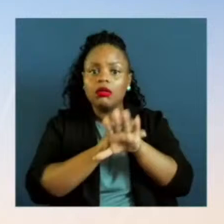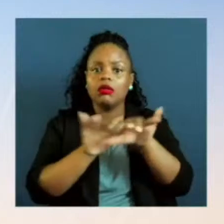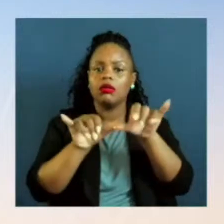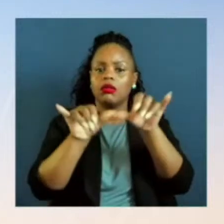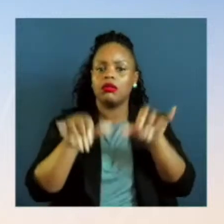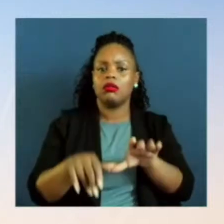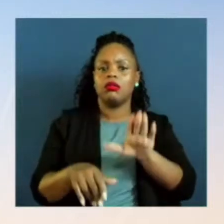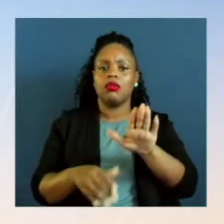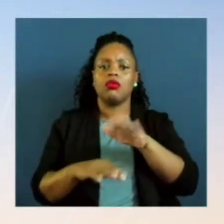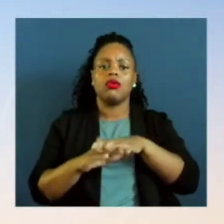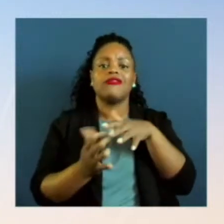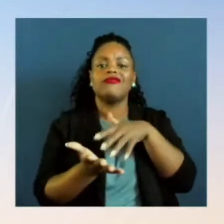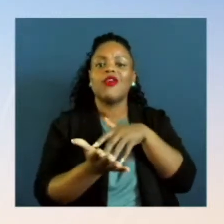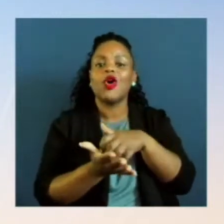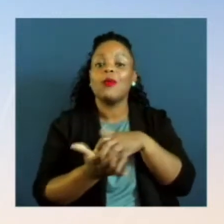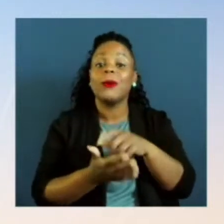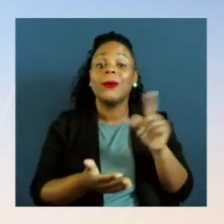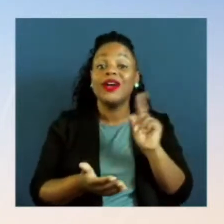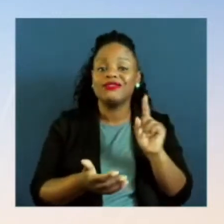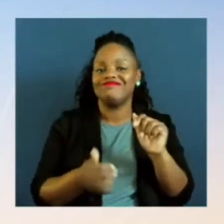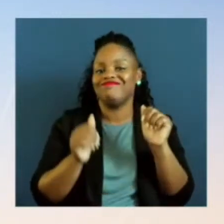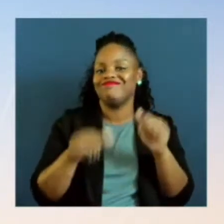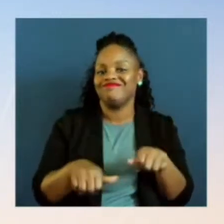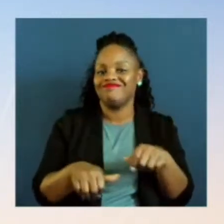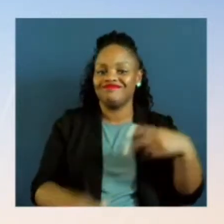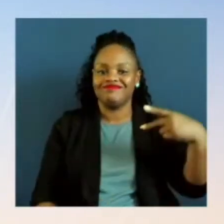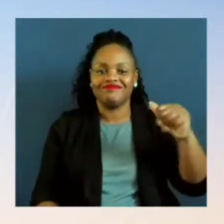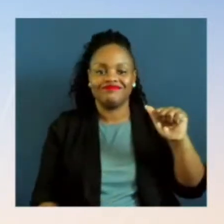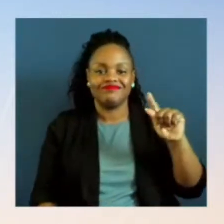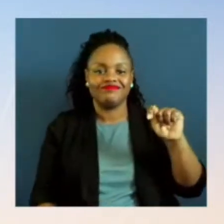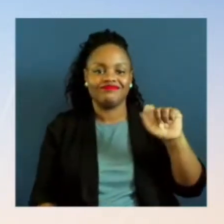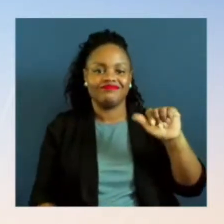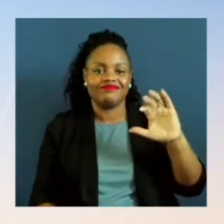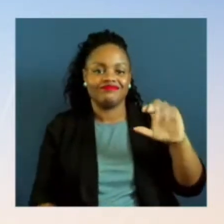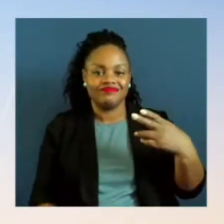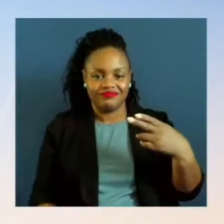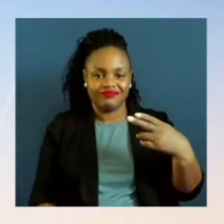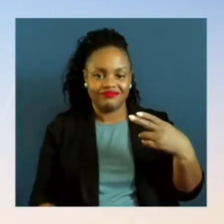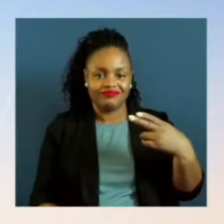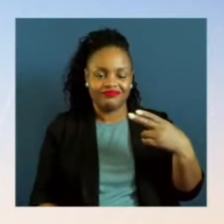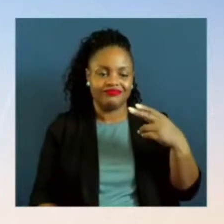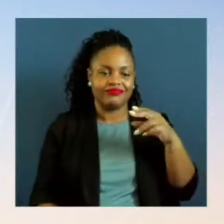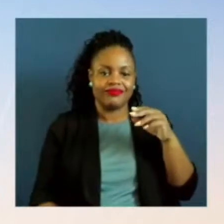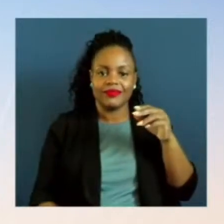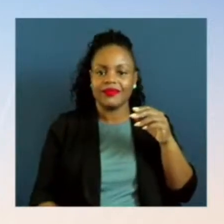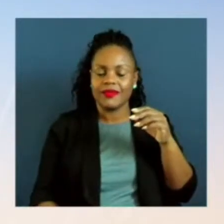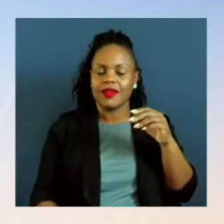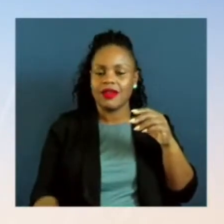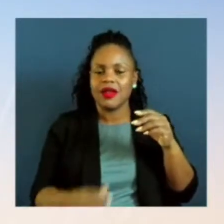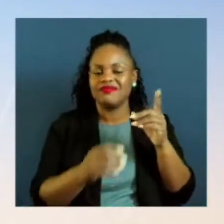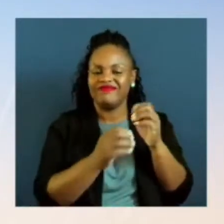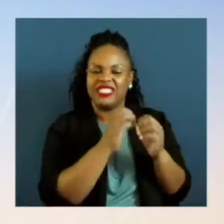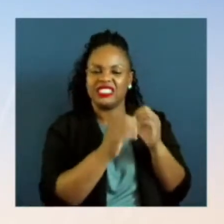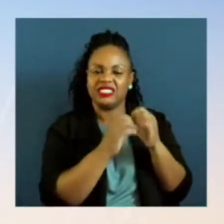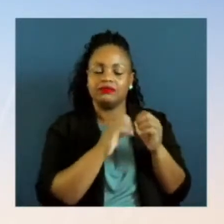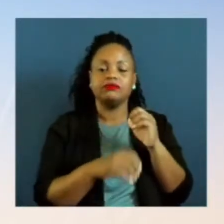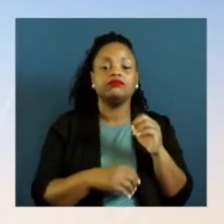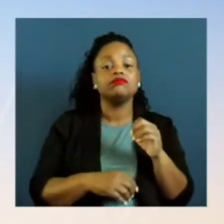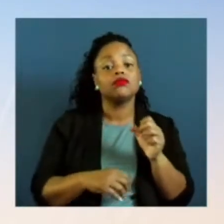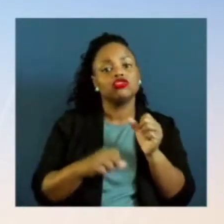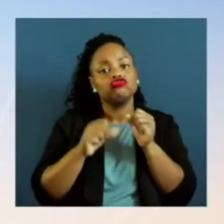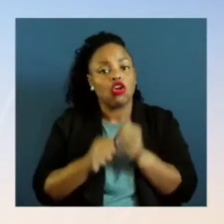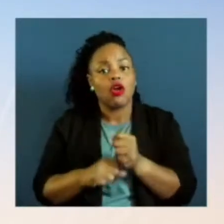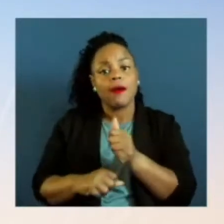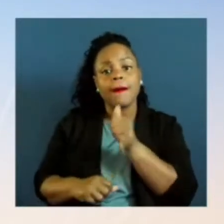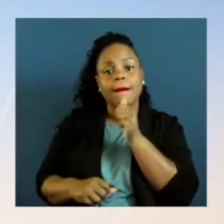available. Second, ensure that individuals have strong passwords in place. And indeed, for key personnel, encourage them to